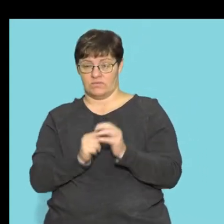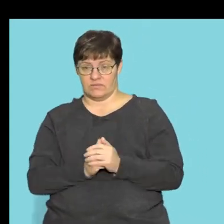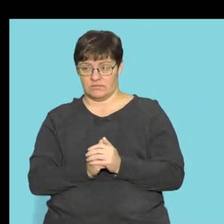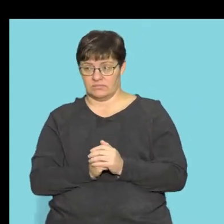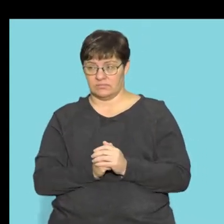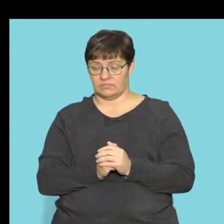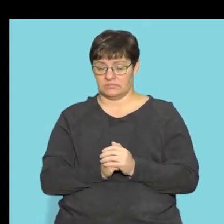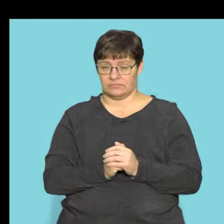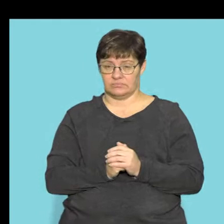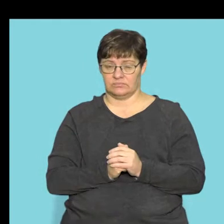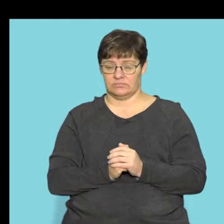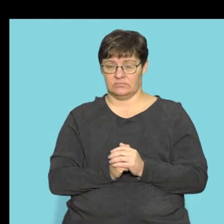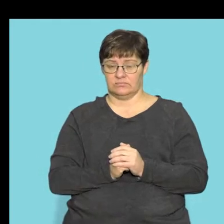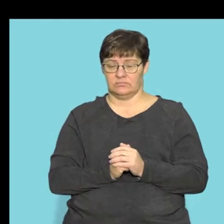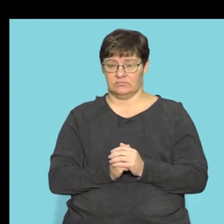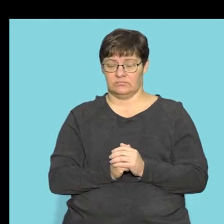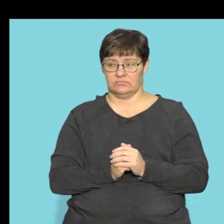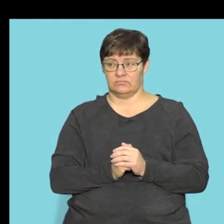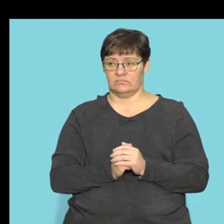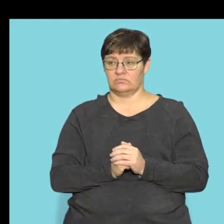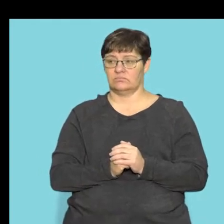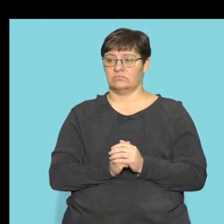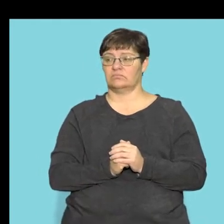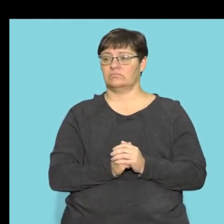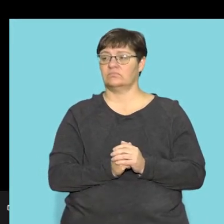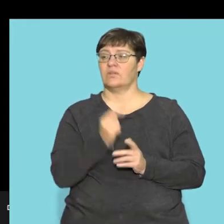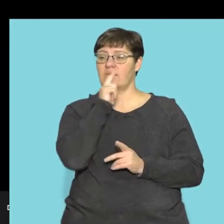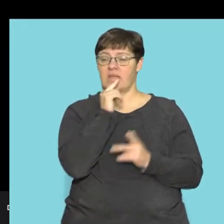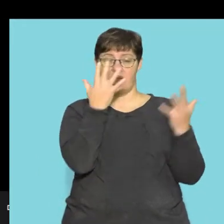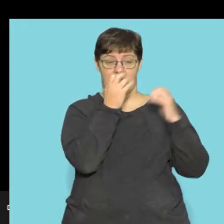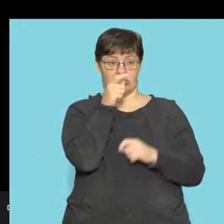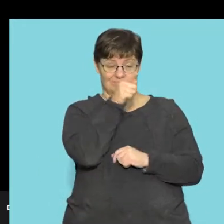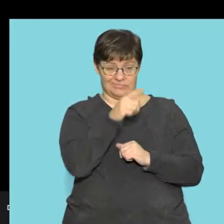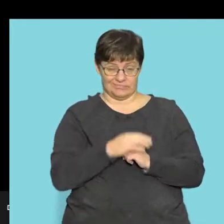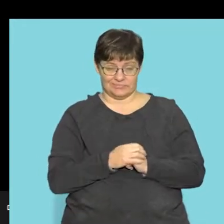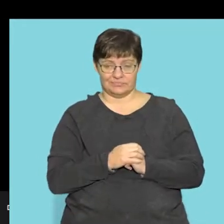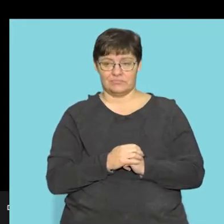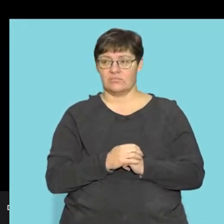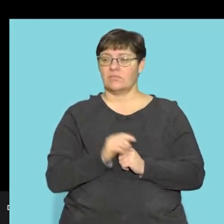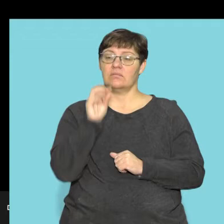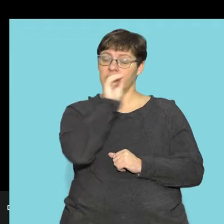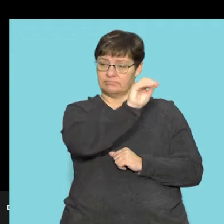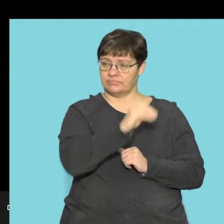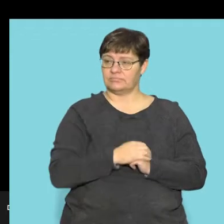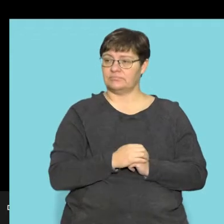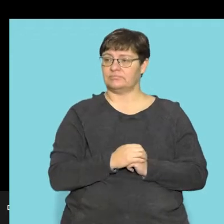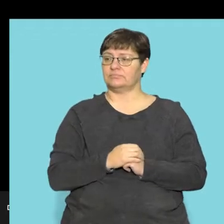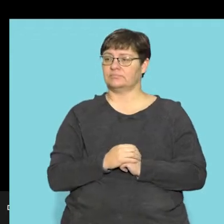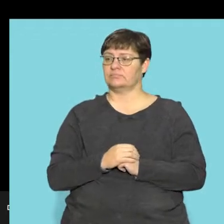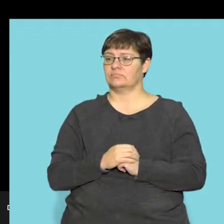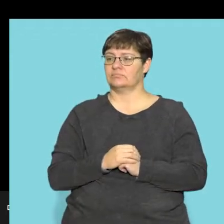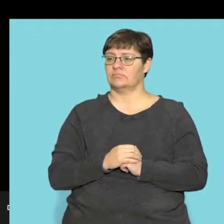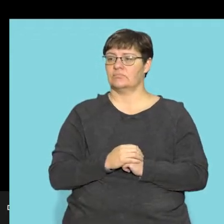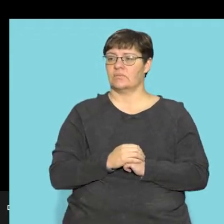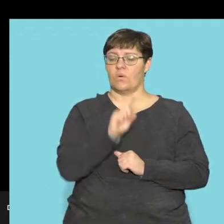the interest again, divided by 12. And then you go straight to your calculator. On the calculator, you